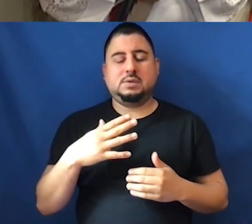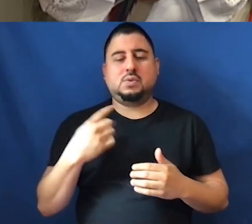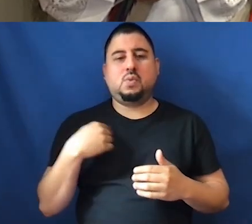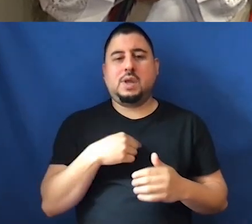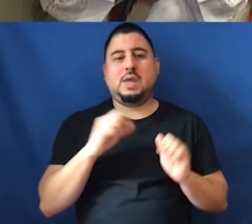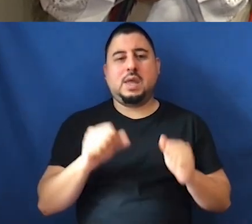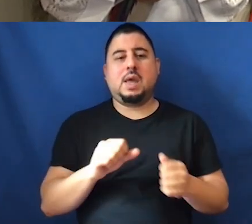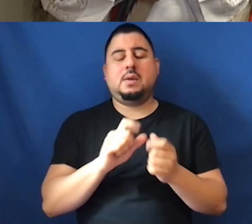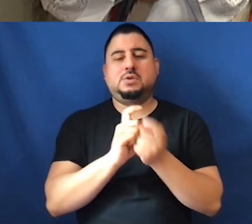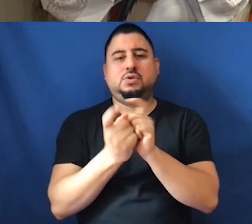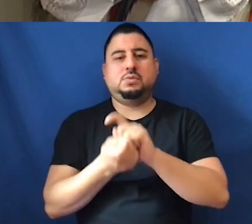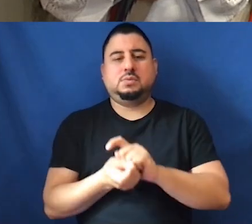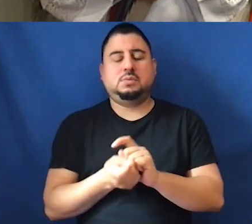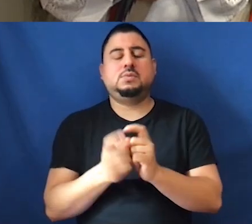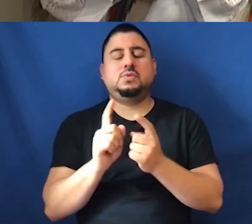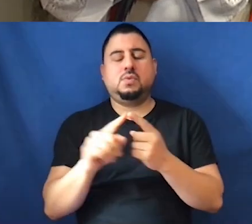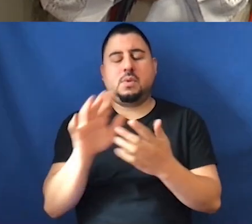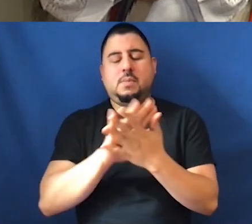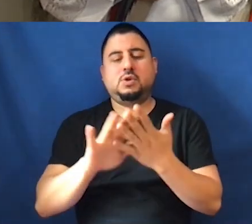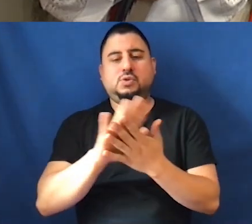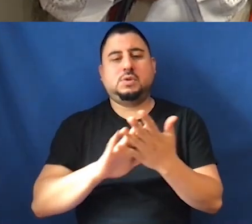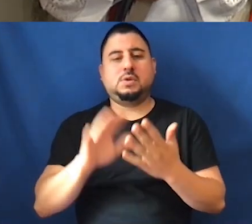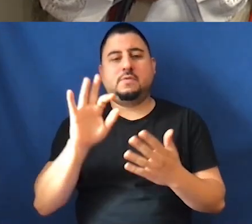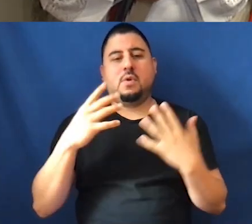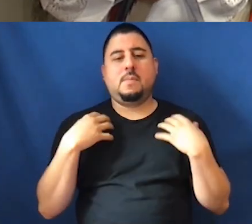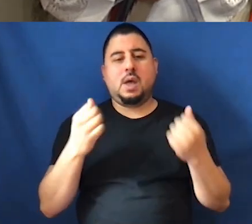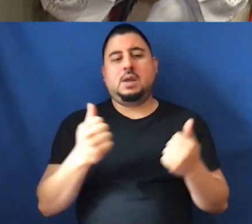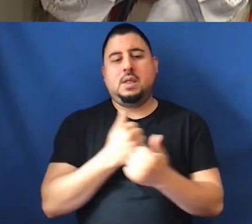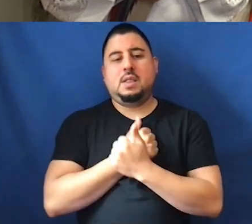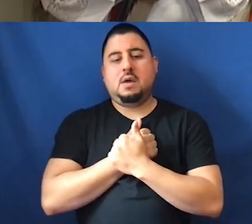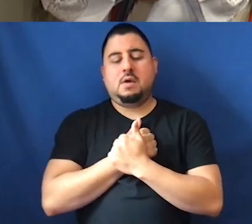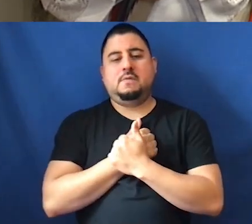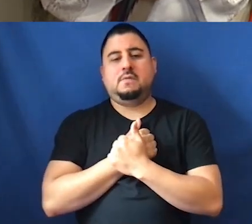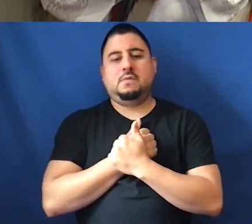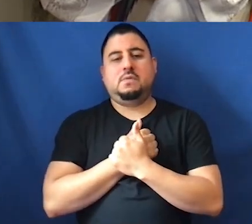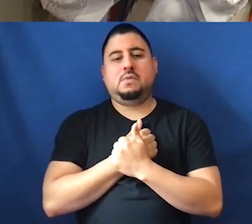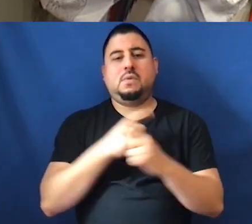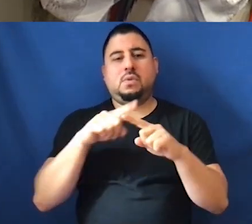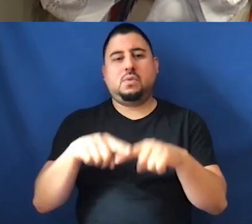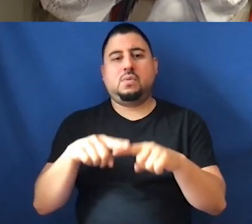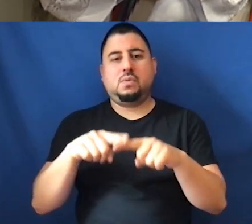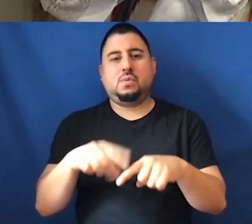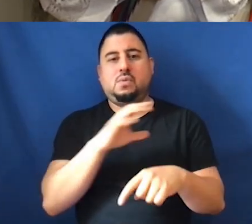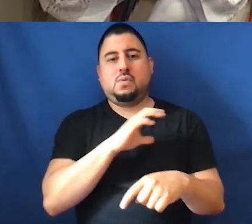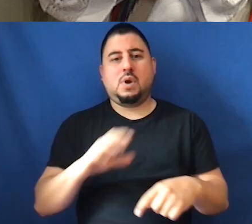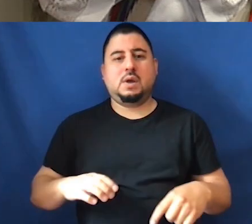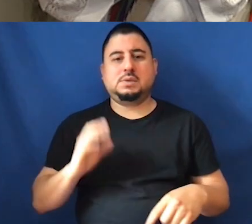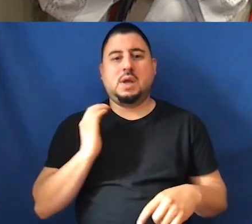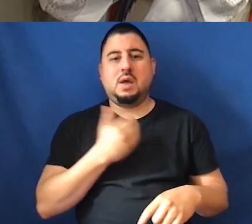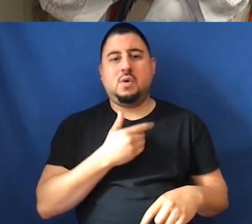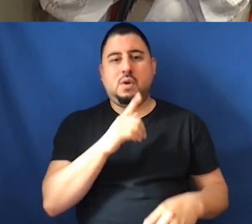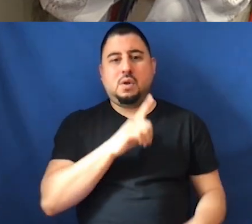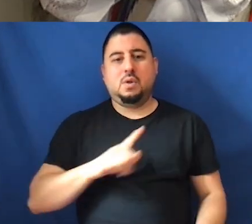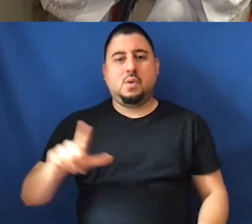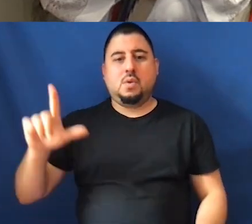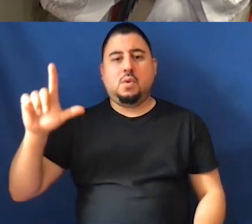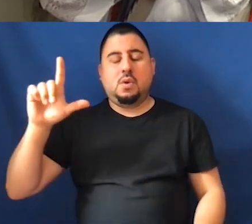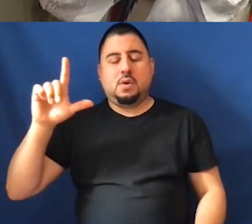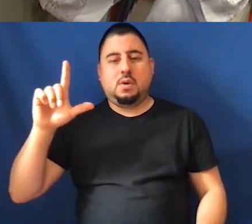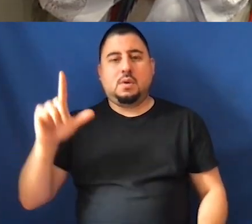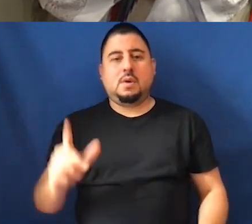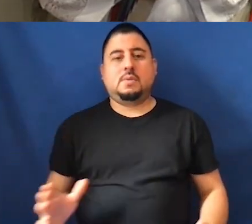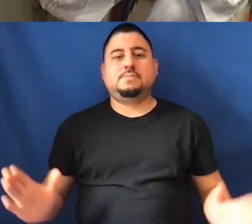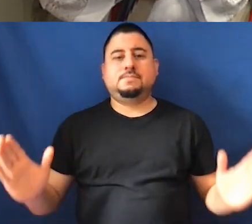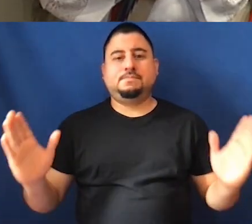we may be conformed to the mysteries of your mighty love. Through Christ our